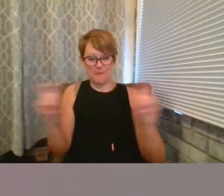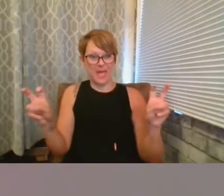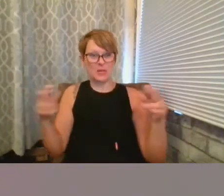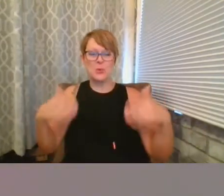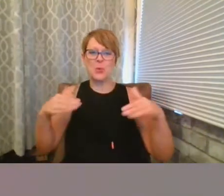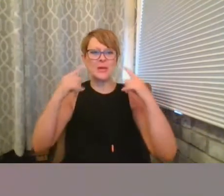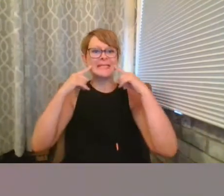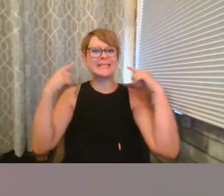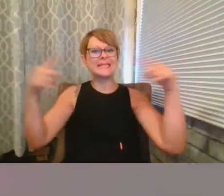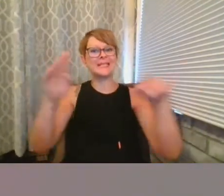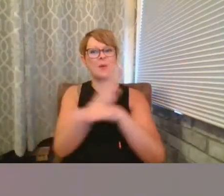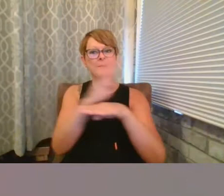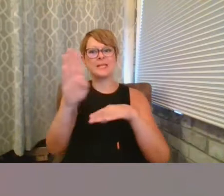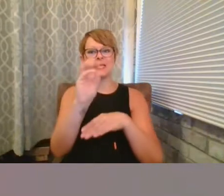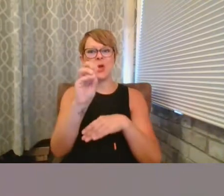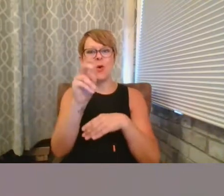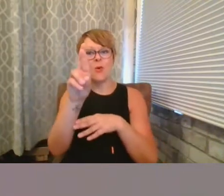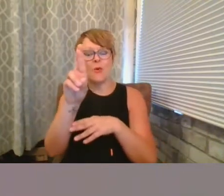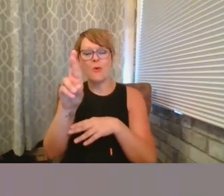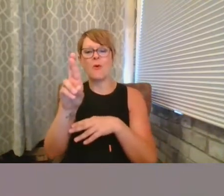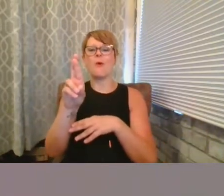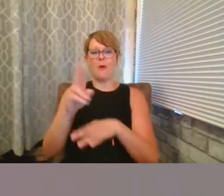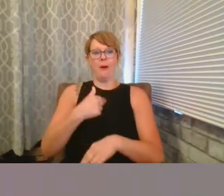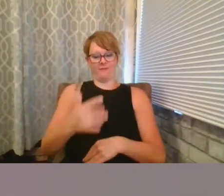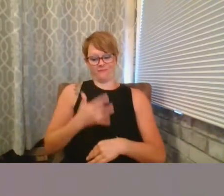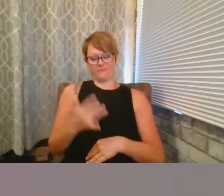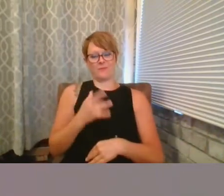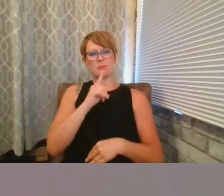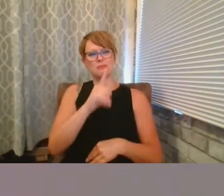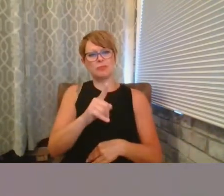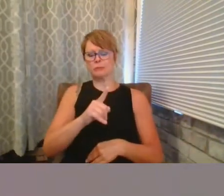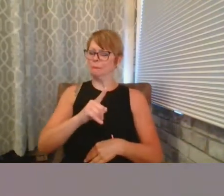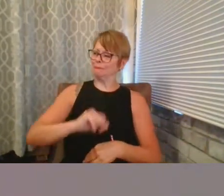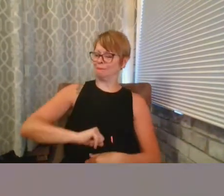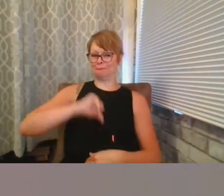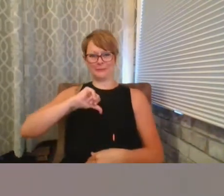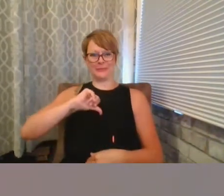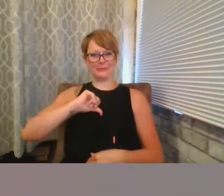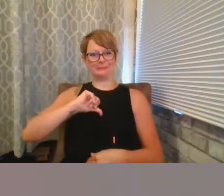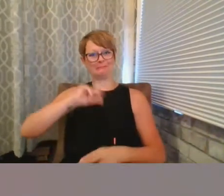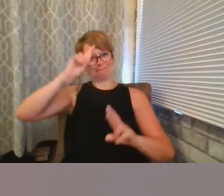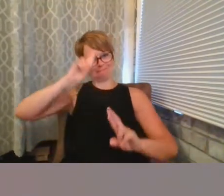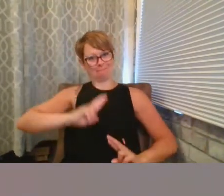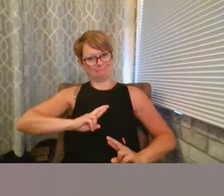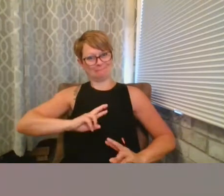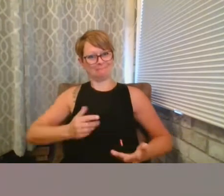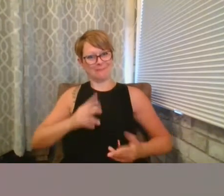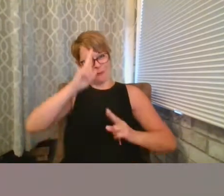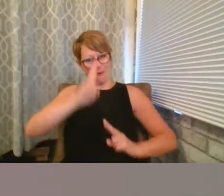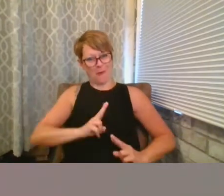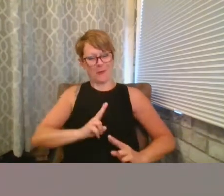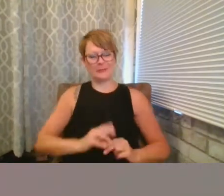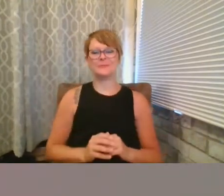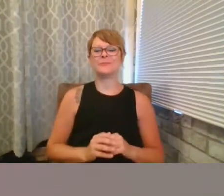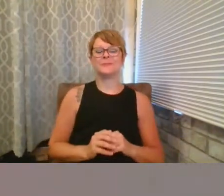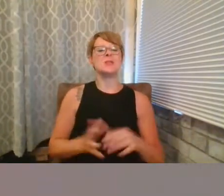this platform with you all, I myself feel extremely privileged. So having said that, why don't we